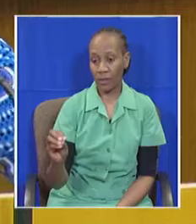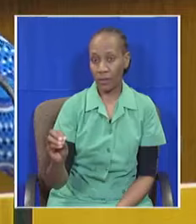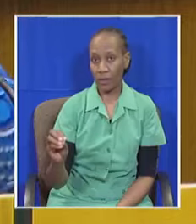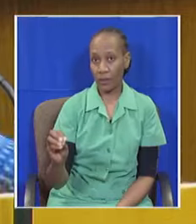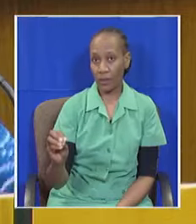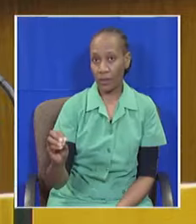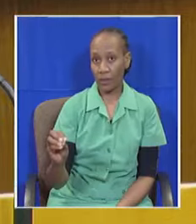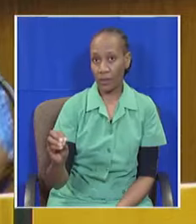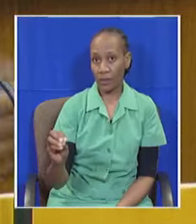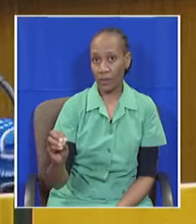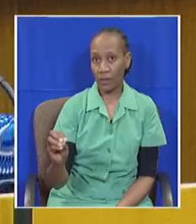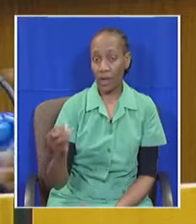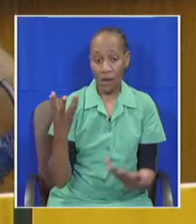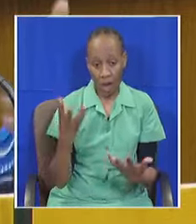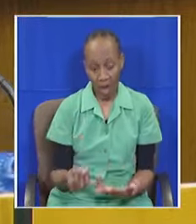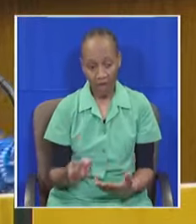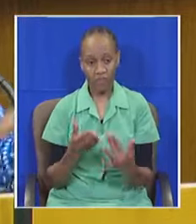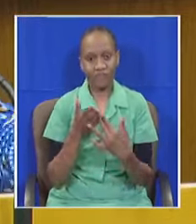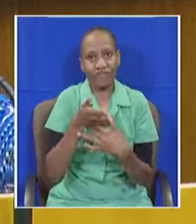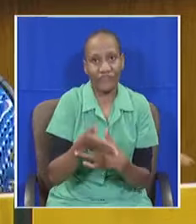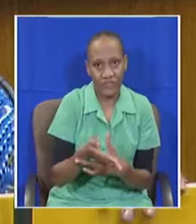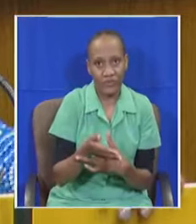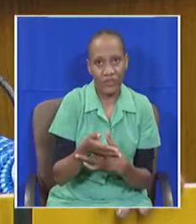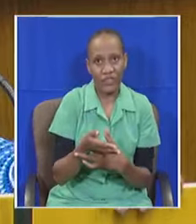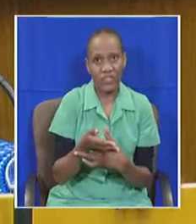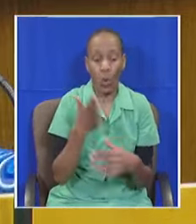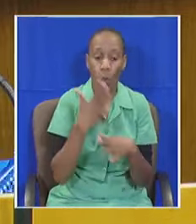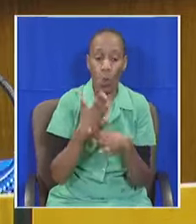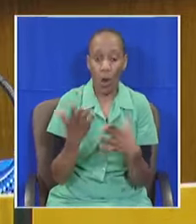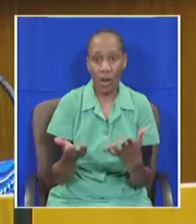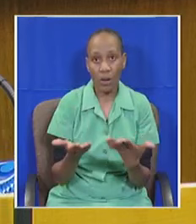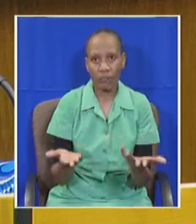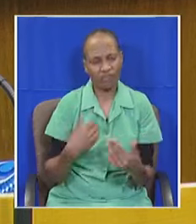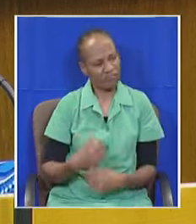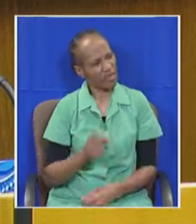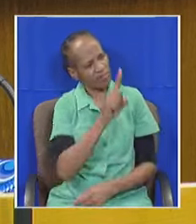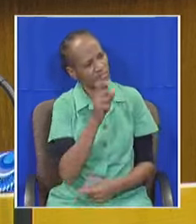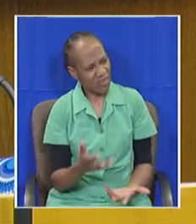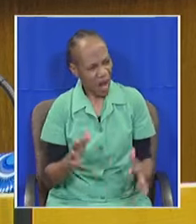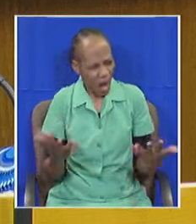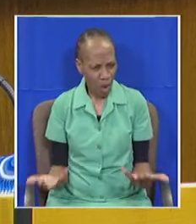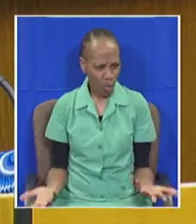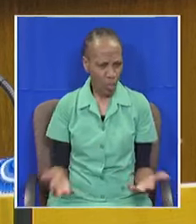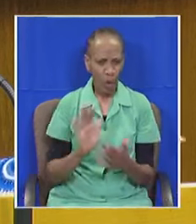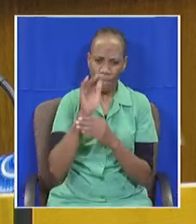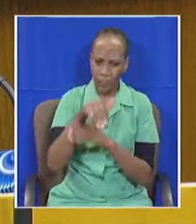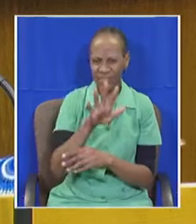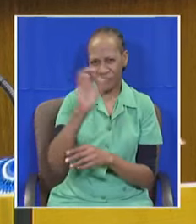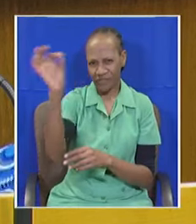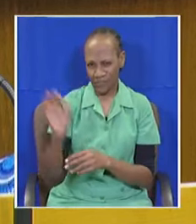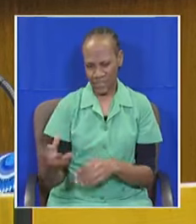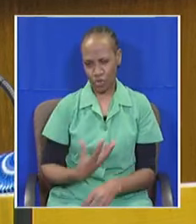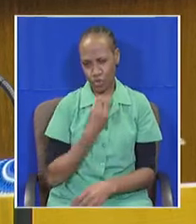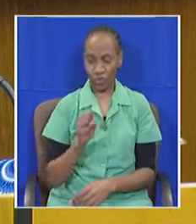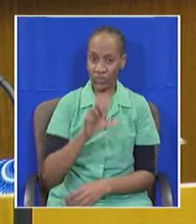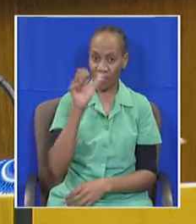more than young people who have entered the missile middle, and I want to understand how, when more than 50% of young people